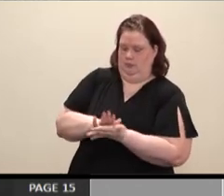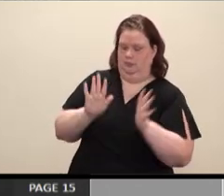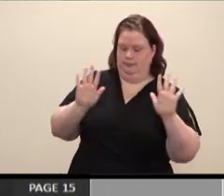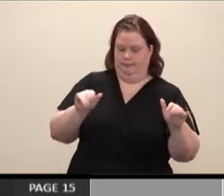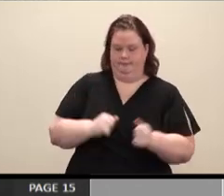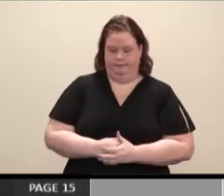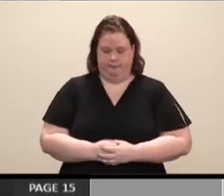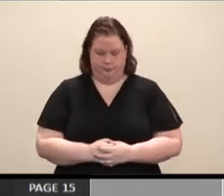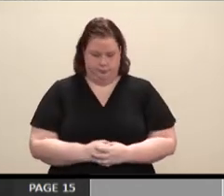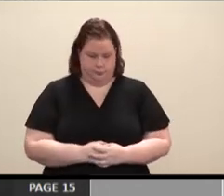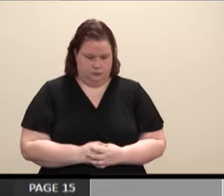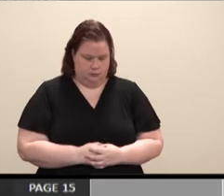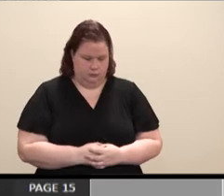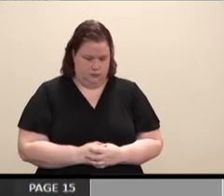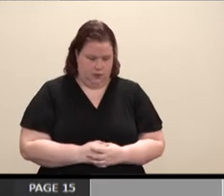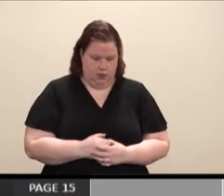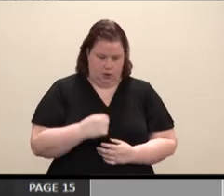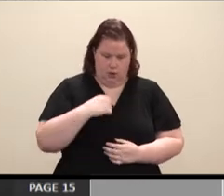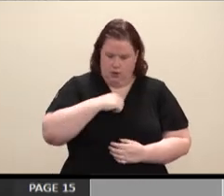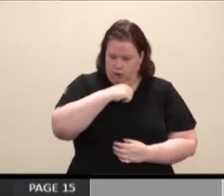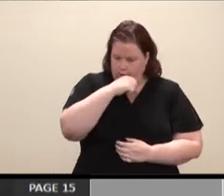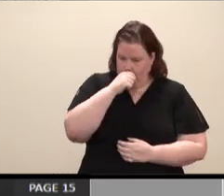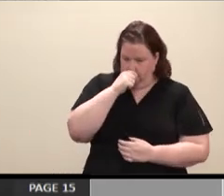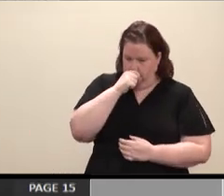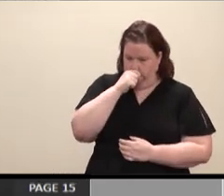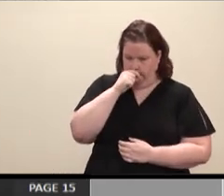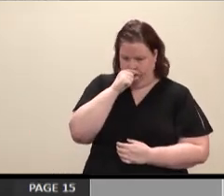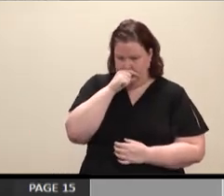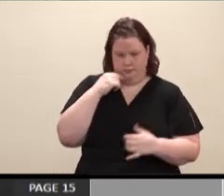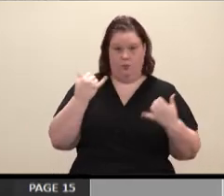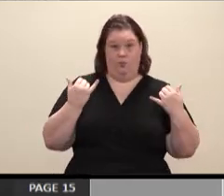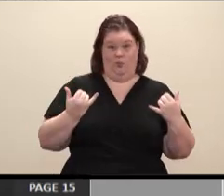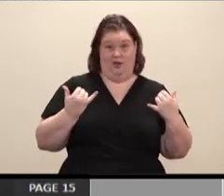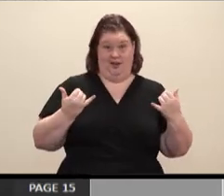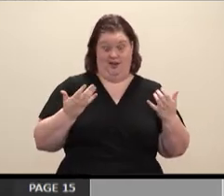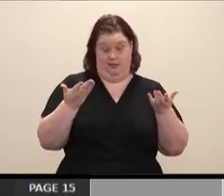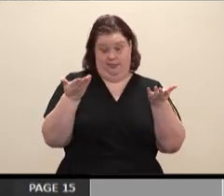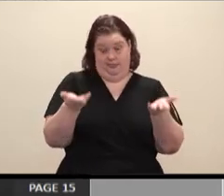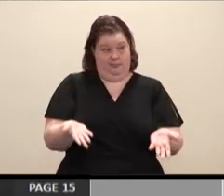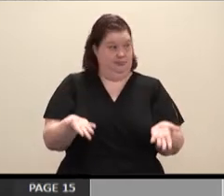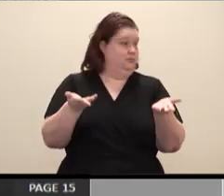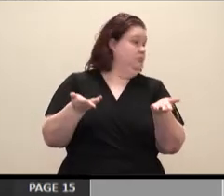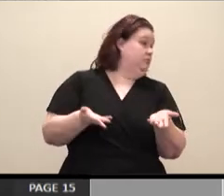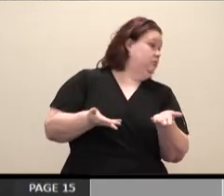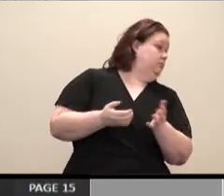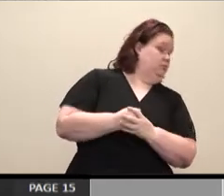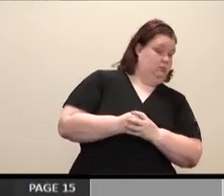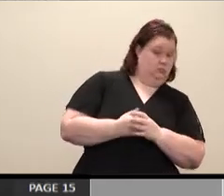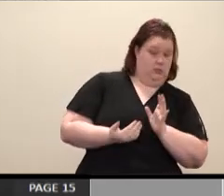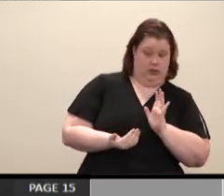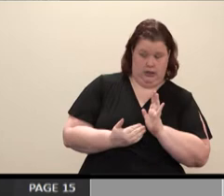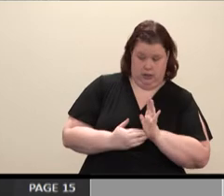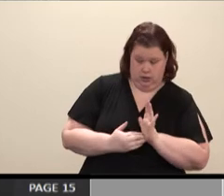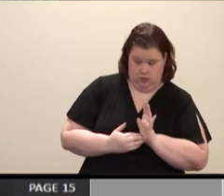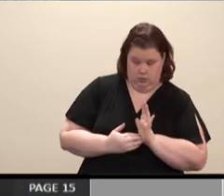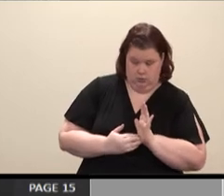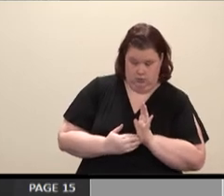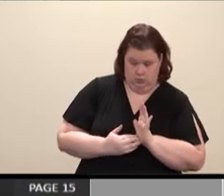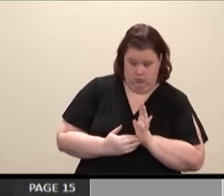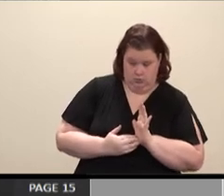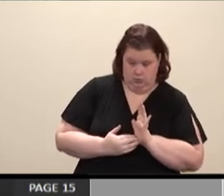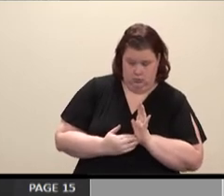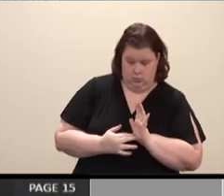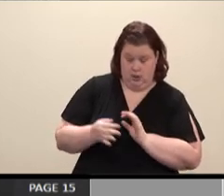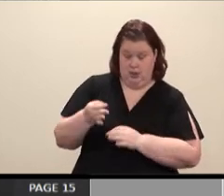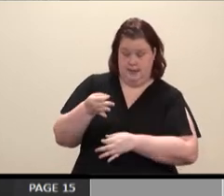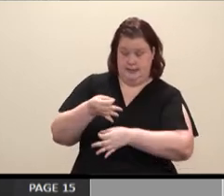so this is kind of what it looks like for right now. We are still underspending the budget by quite a bit. Again, you know, in the area of